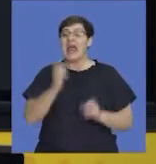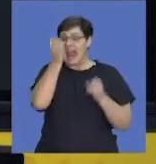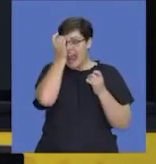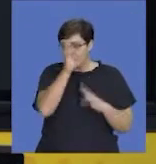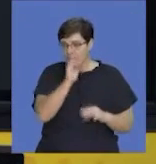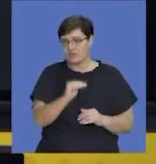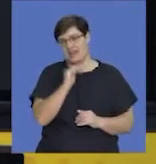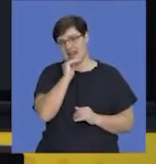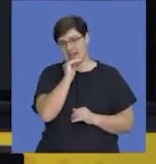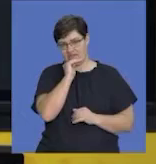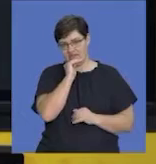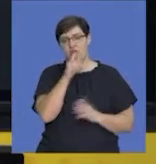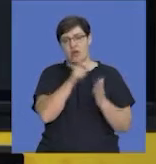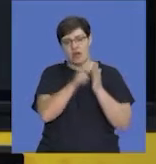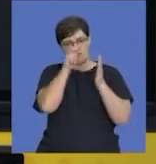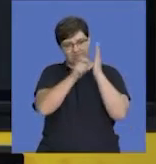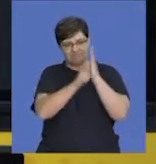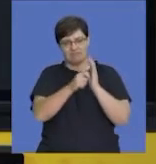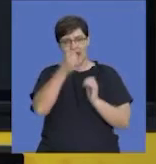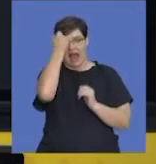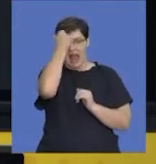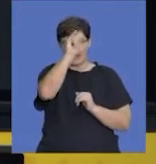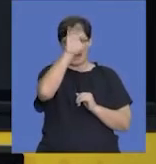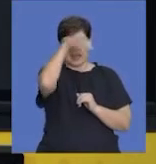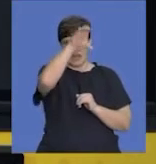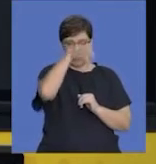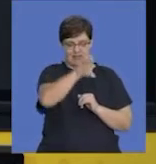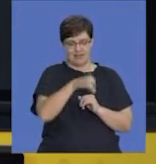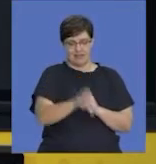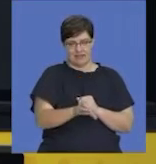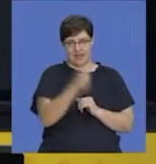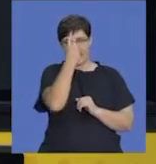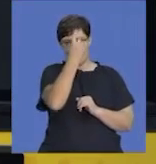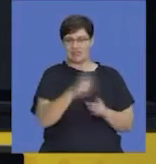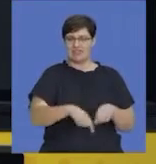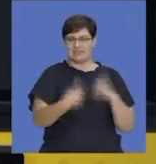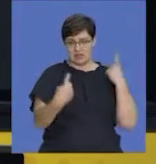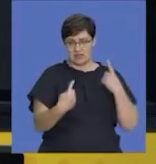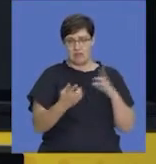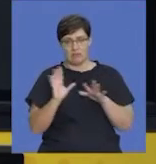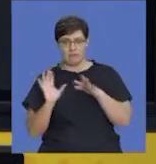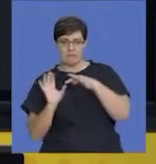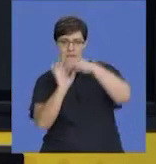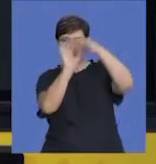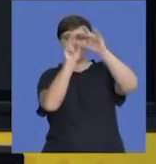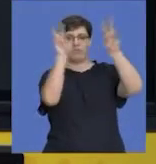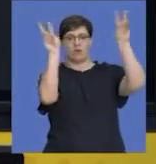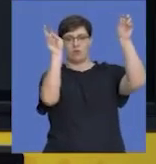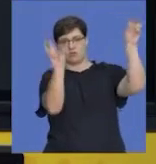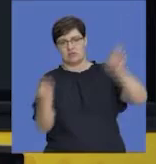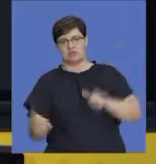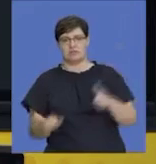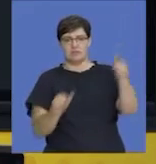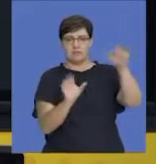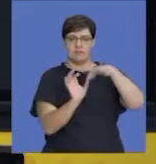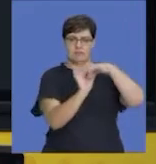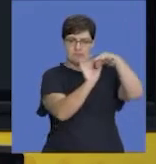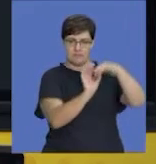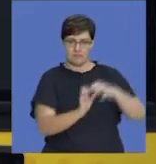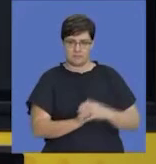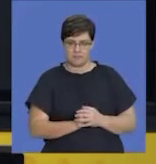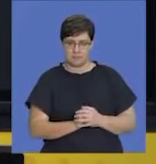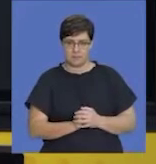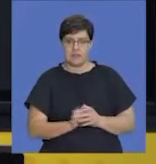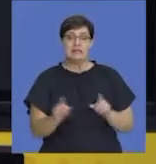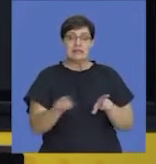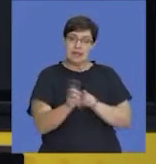enough information to write different ideas in different paragraphs that will obviously link back to the quotation. Okay? And